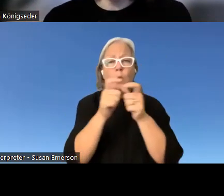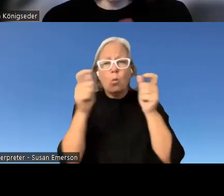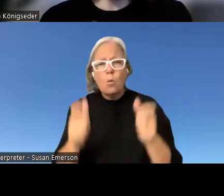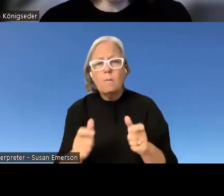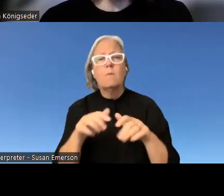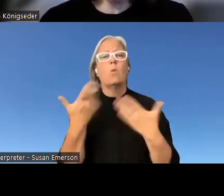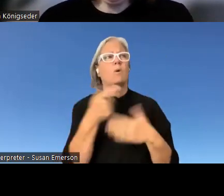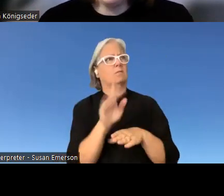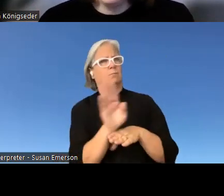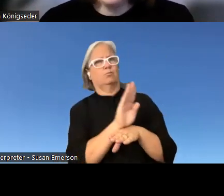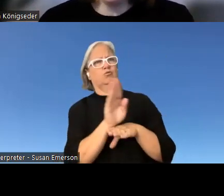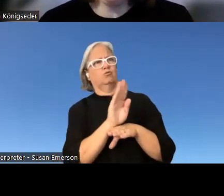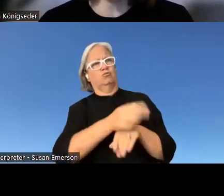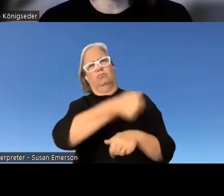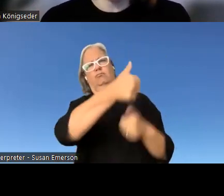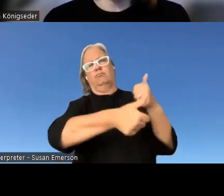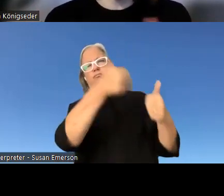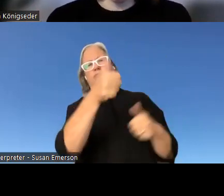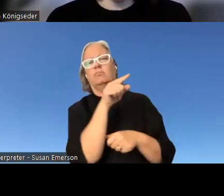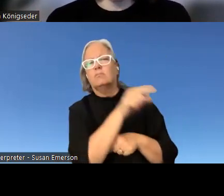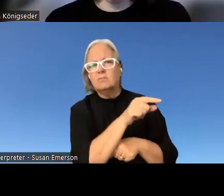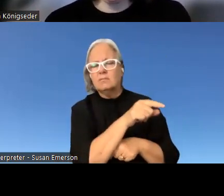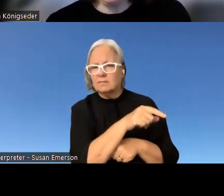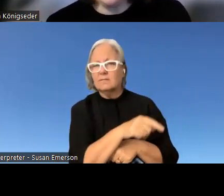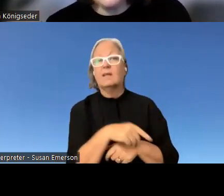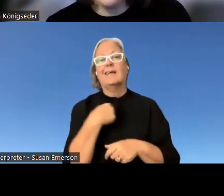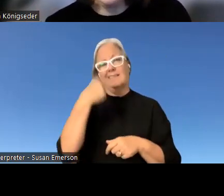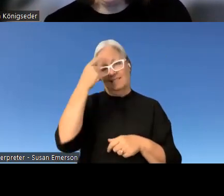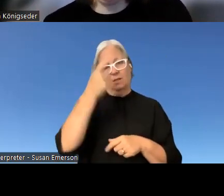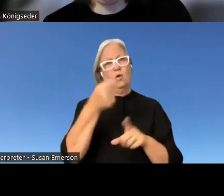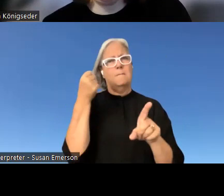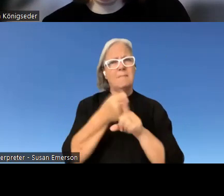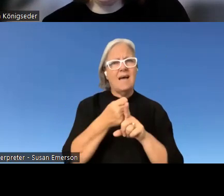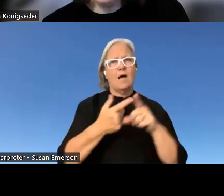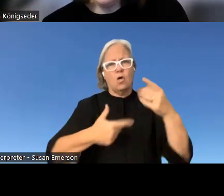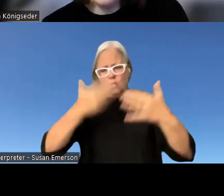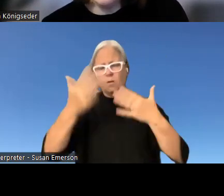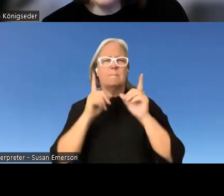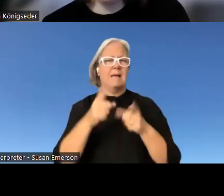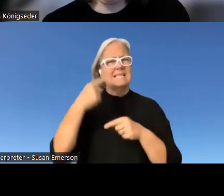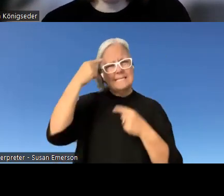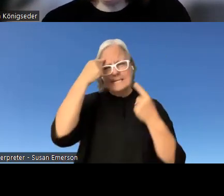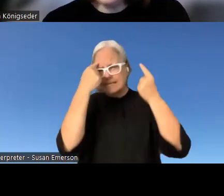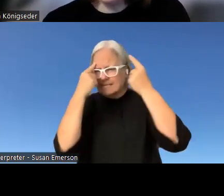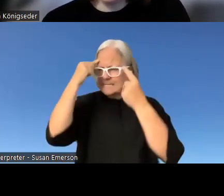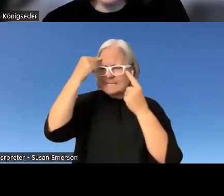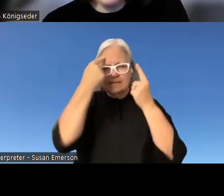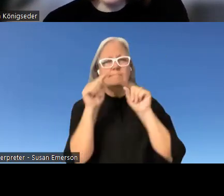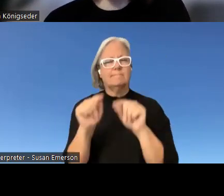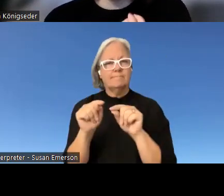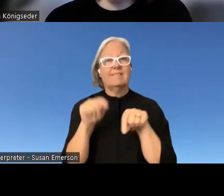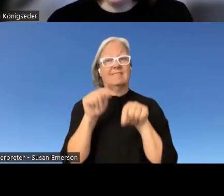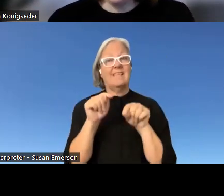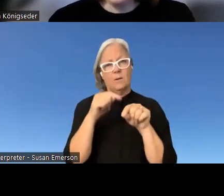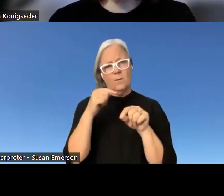course when it comes to impact figures, we're taking this into account. They are having a very close look at the innovative